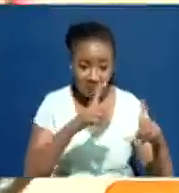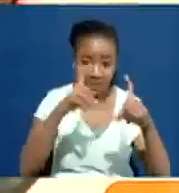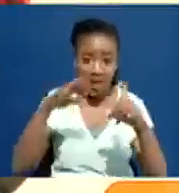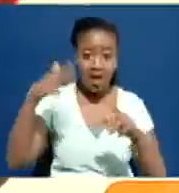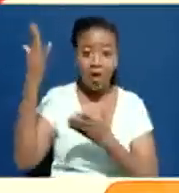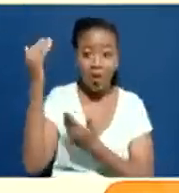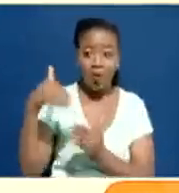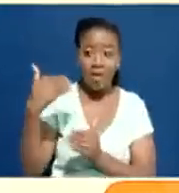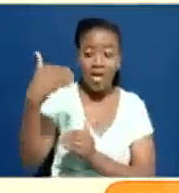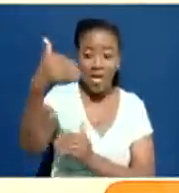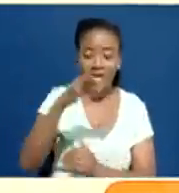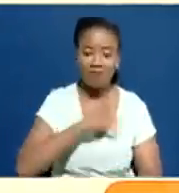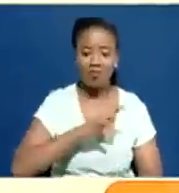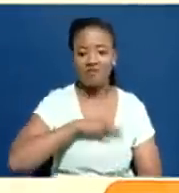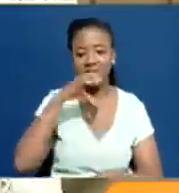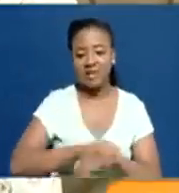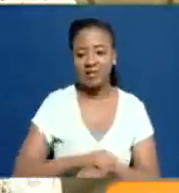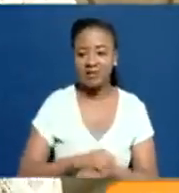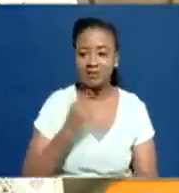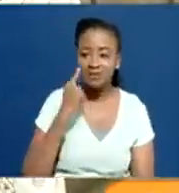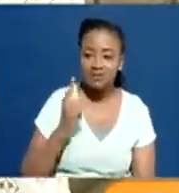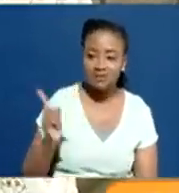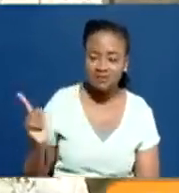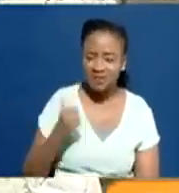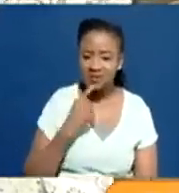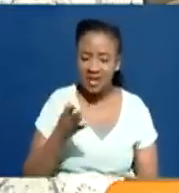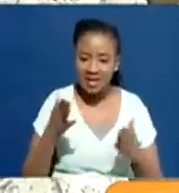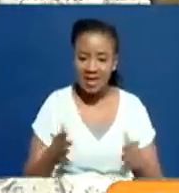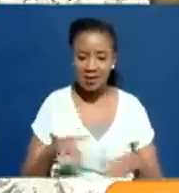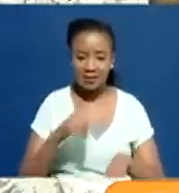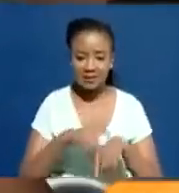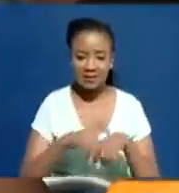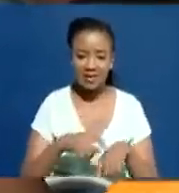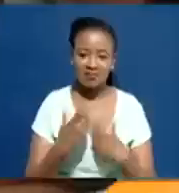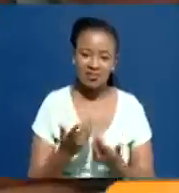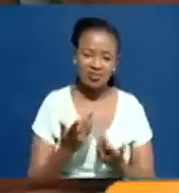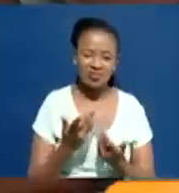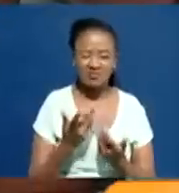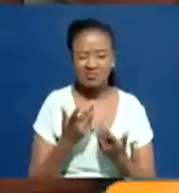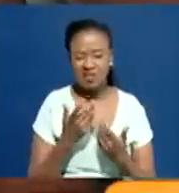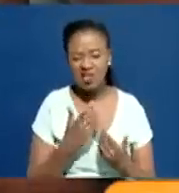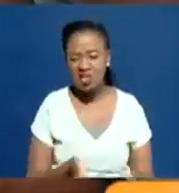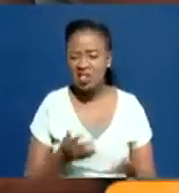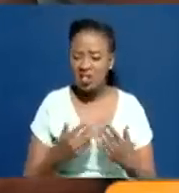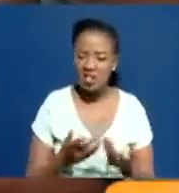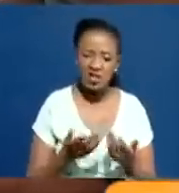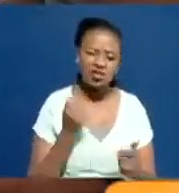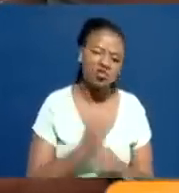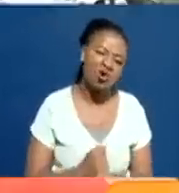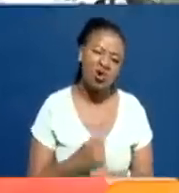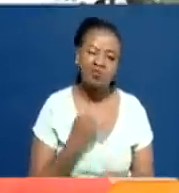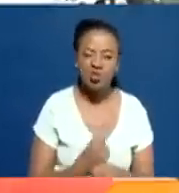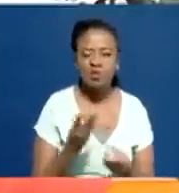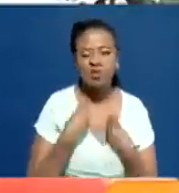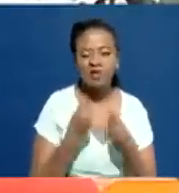Clint is one of those we meet, and he says it's time to snap out of false realities and get down to work.